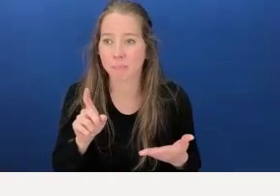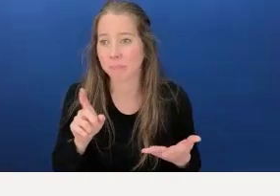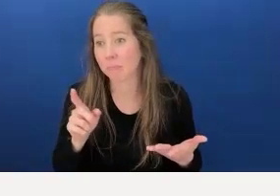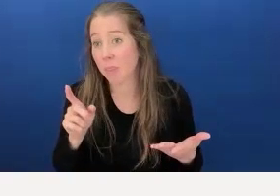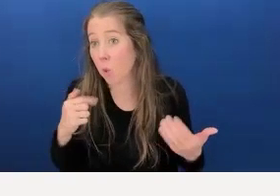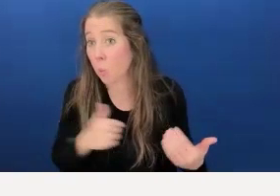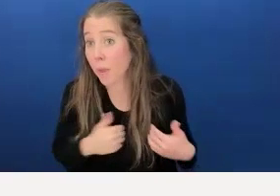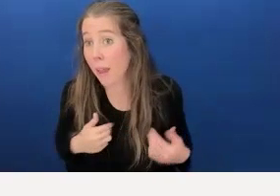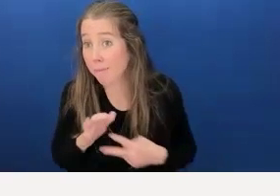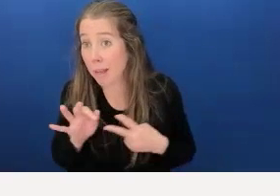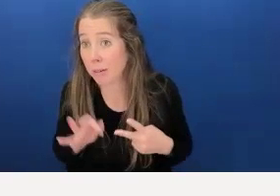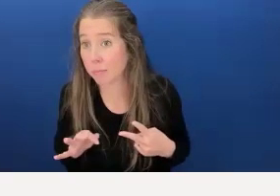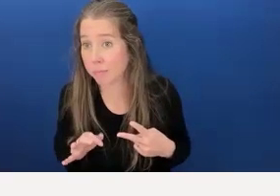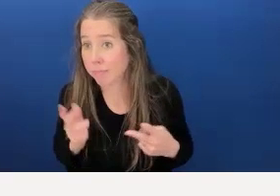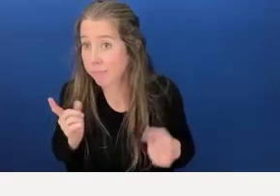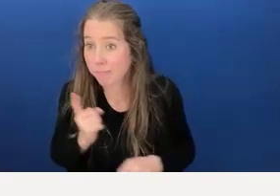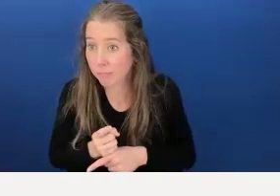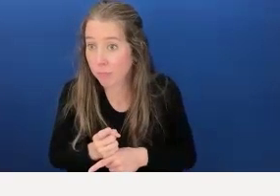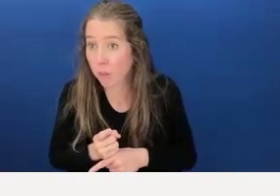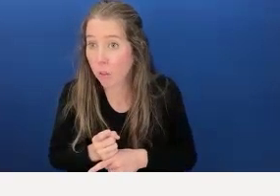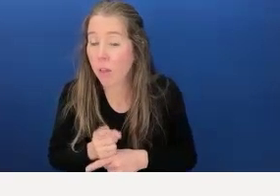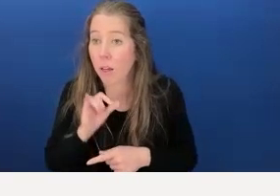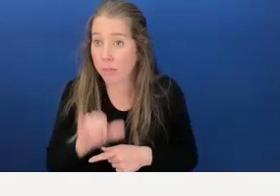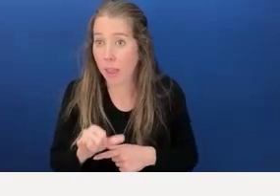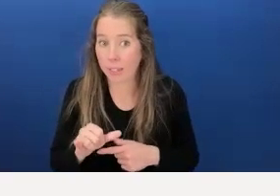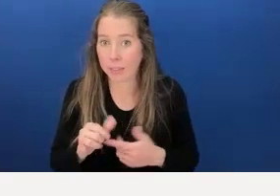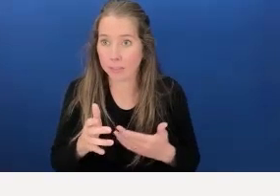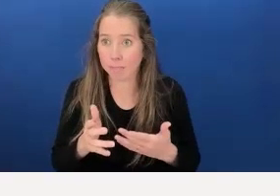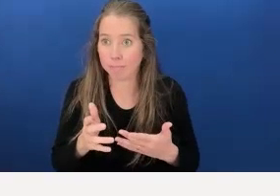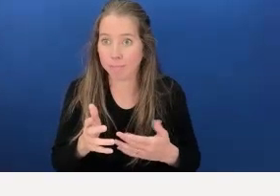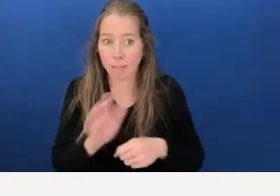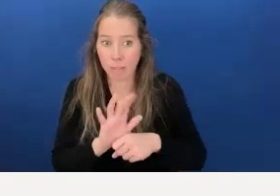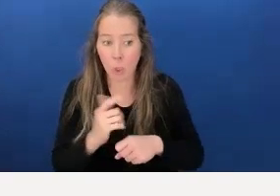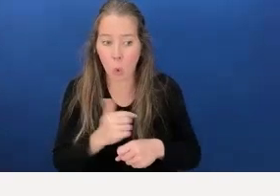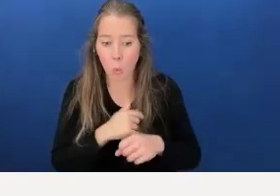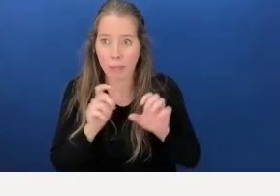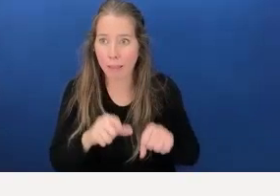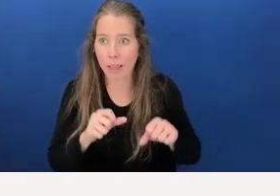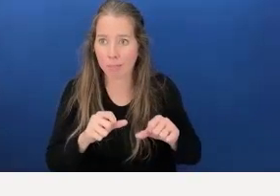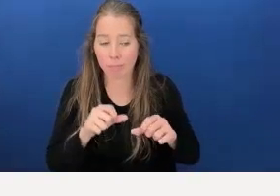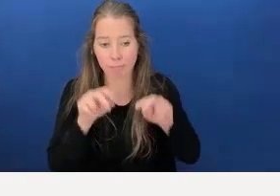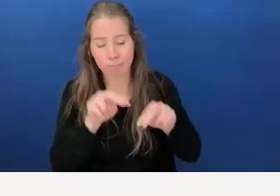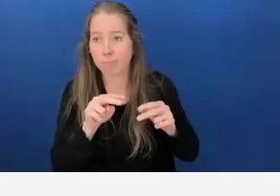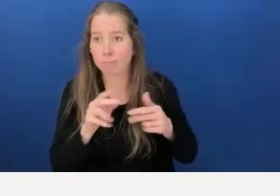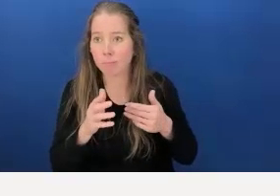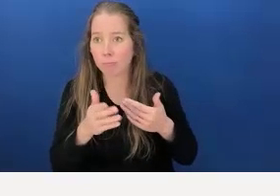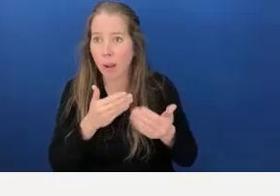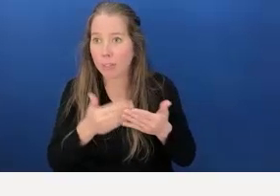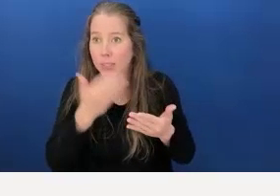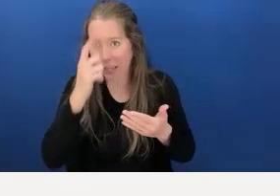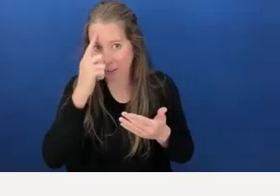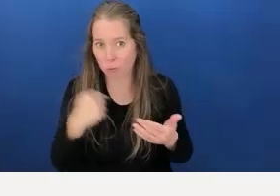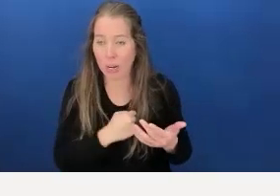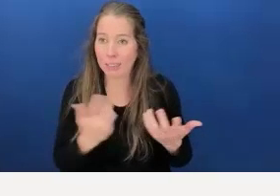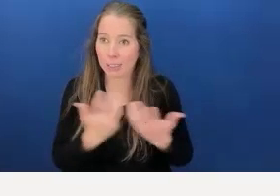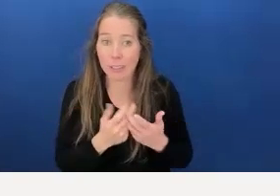option of consuming the material that works best for us, right? That is really